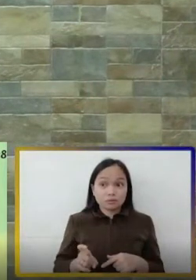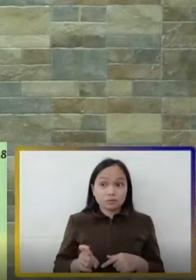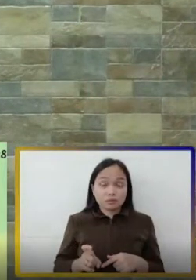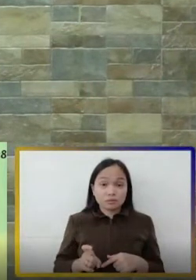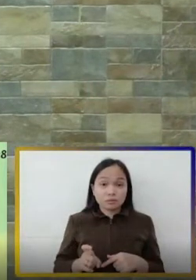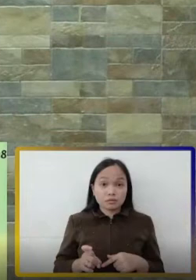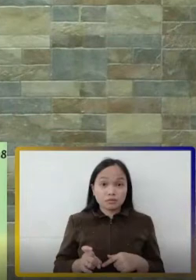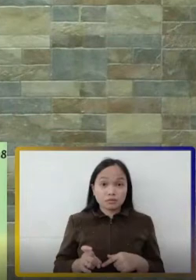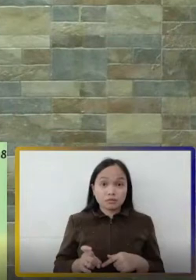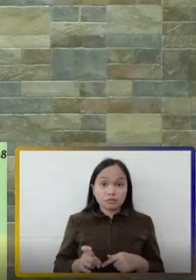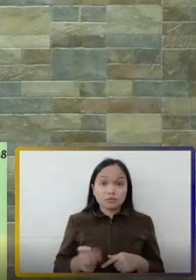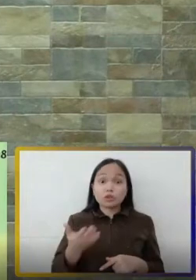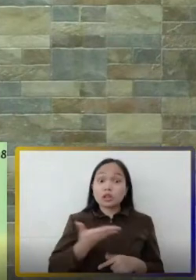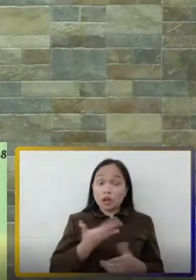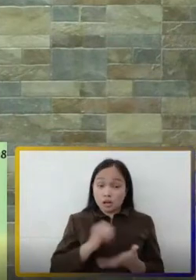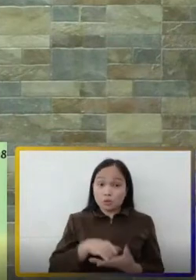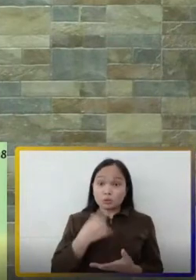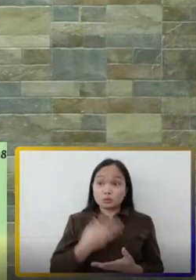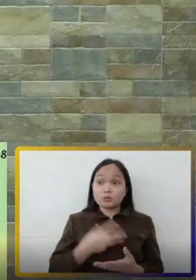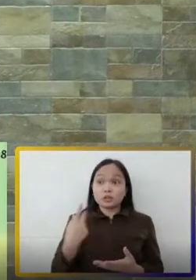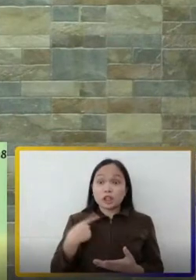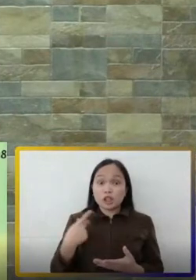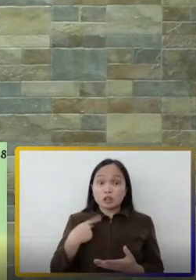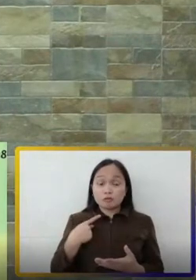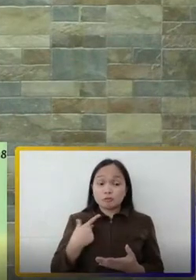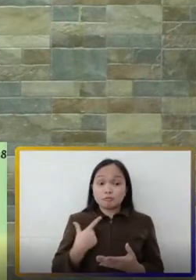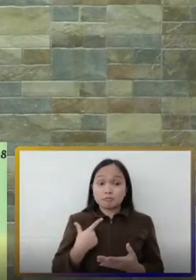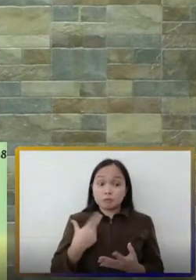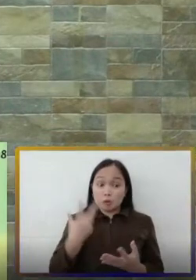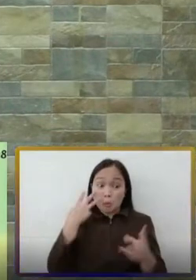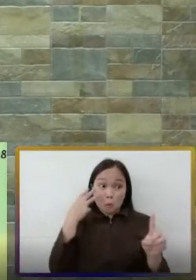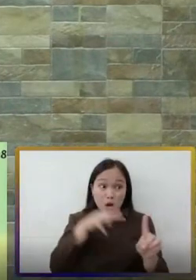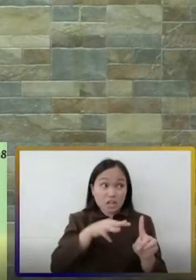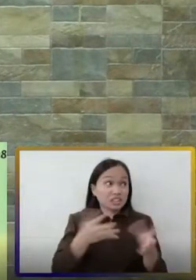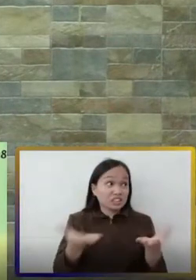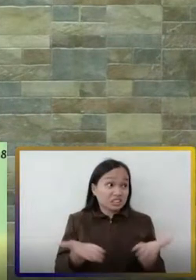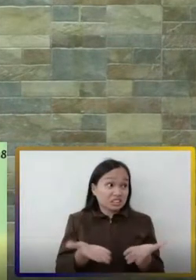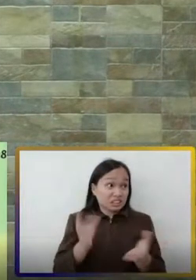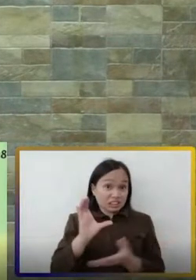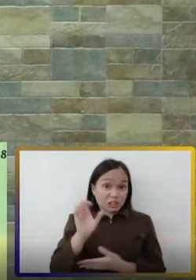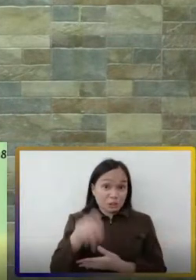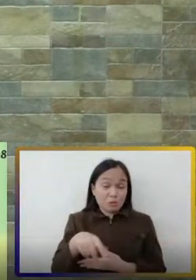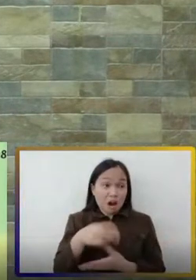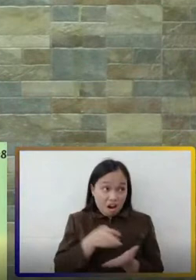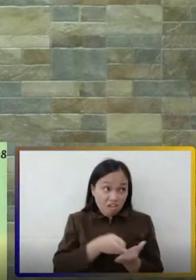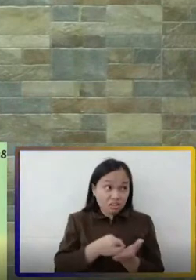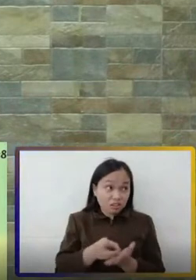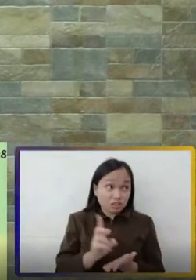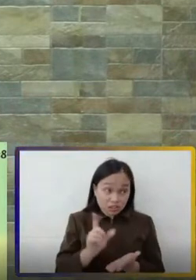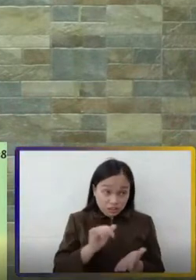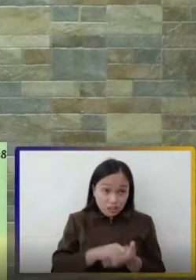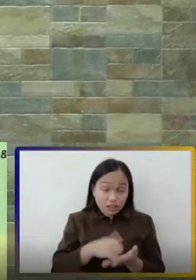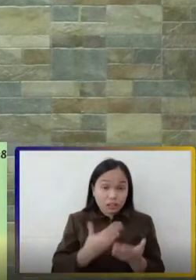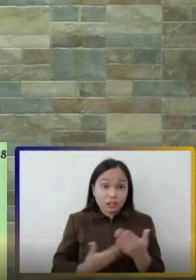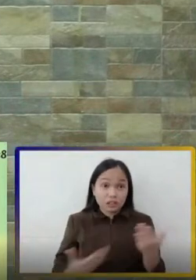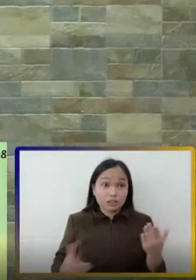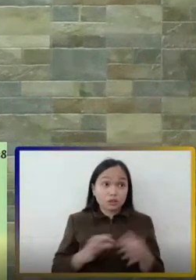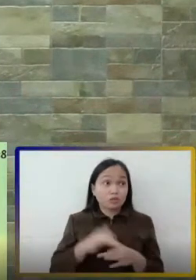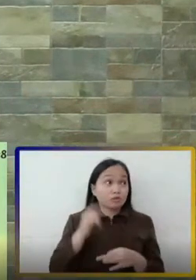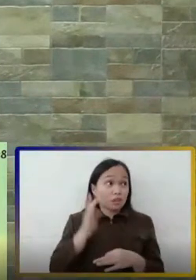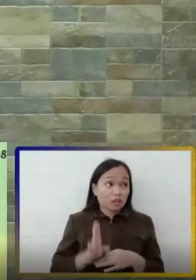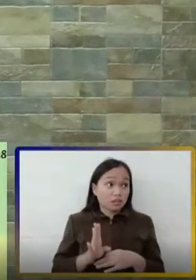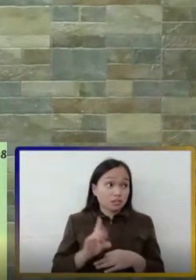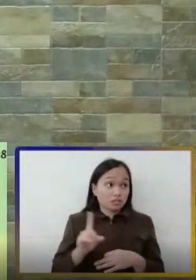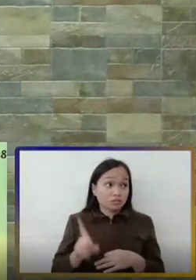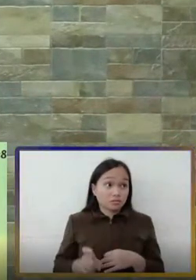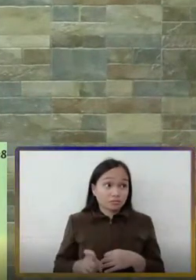Yung bang pinapanood natin dito, mga kapatid, be honest. Kasi kanina pinapatunayan ko ngayon at binibigyan ko ng pansin ngayon is